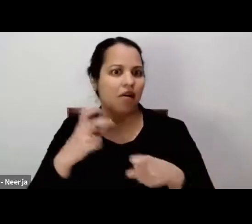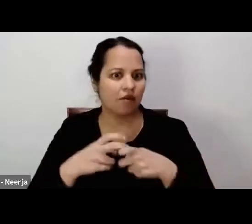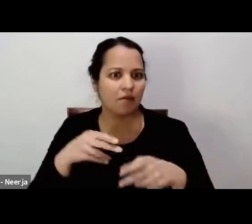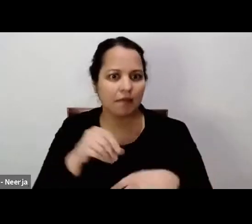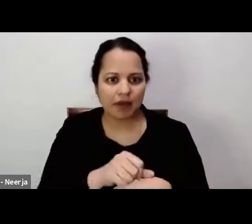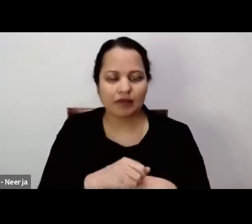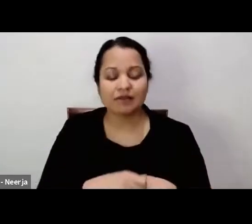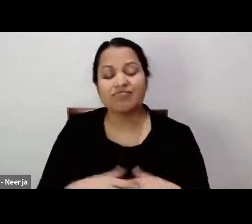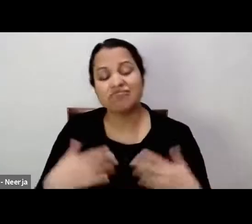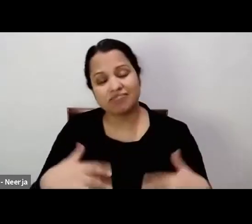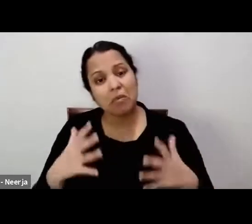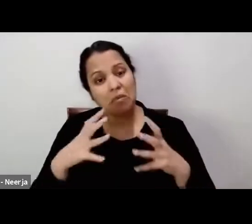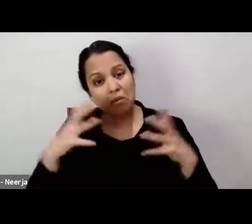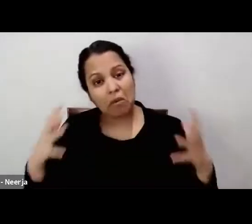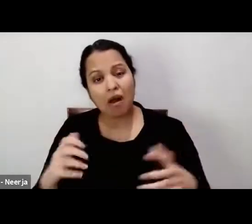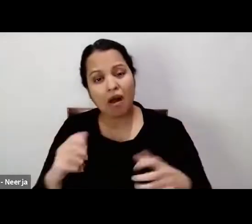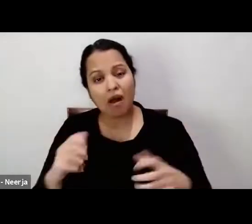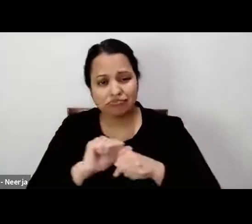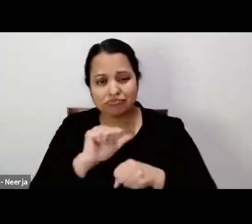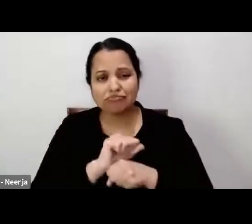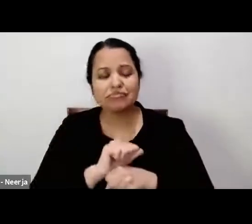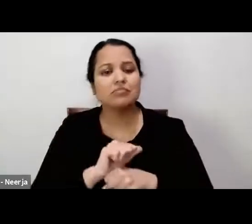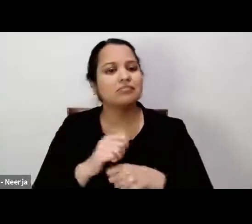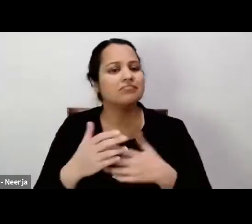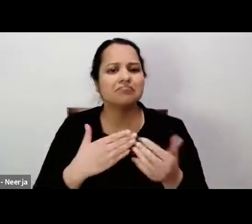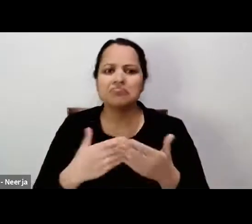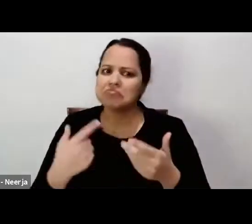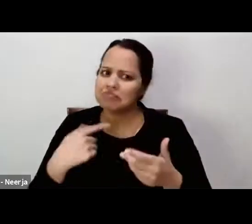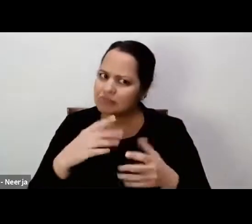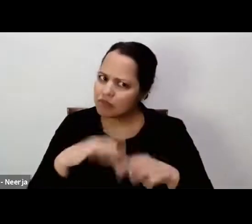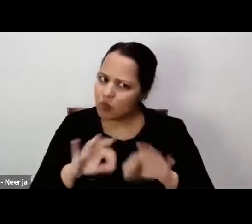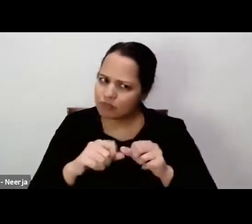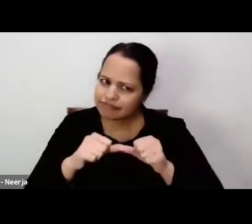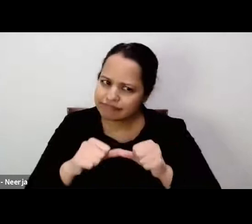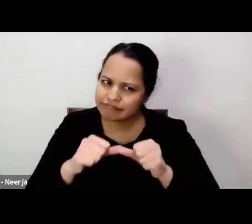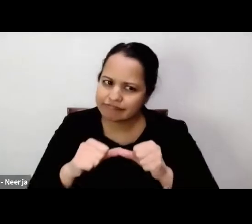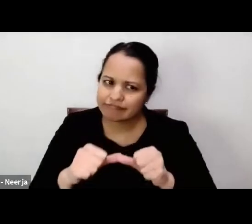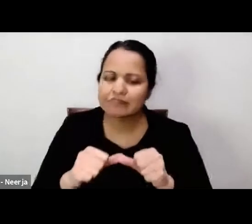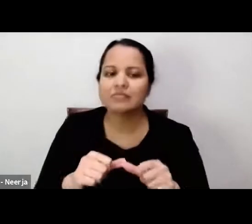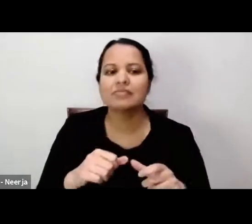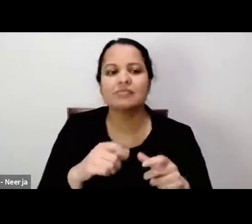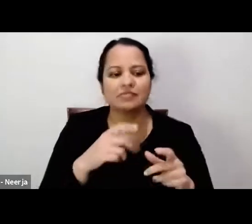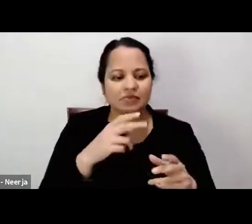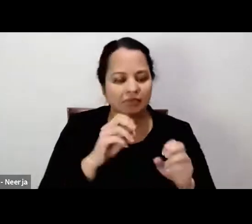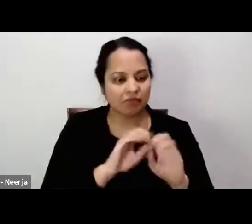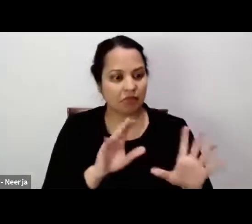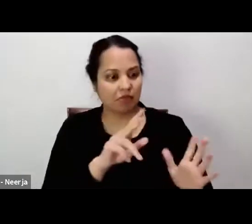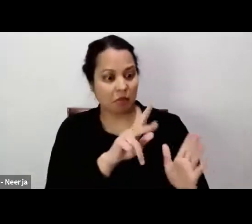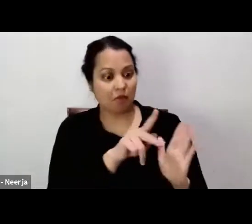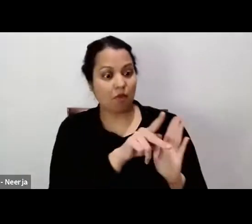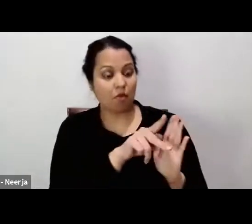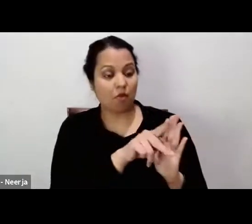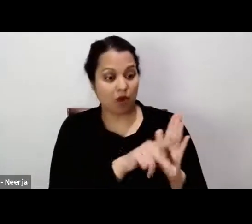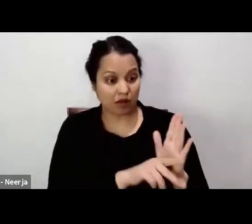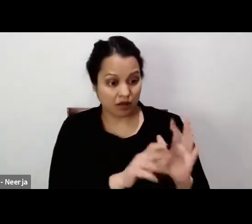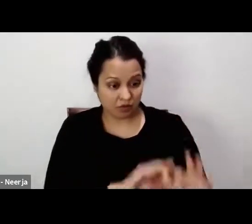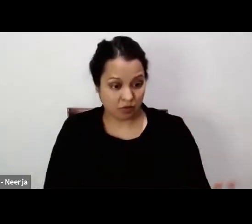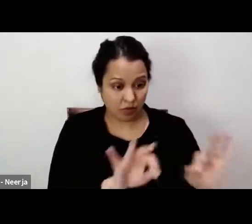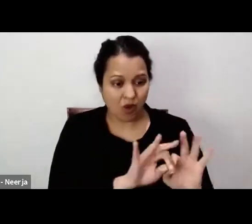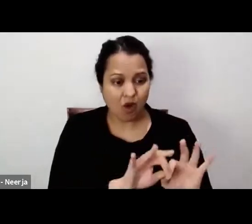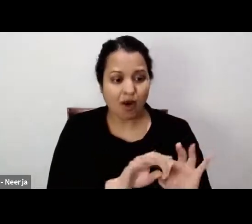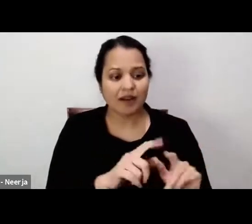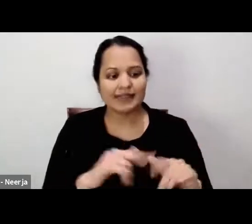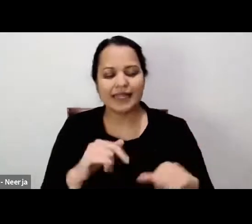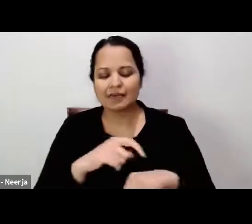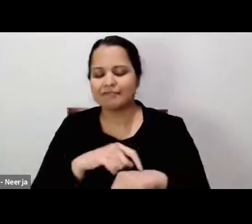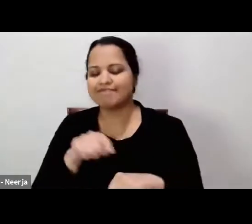we continue to address not obviously the policy end of things, but also we've got to do a lot